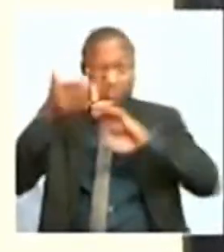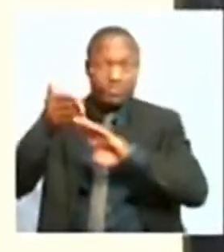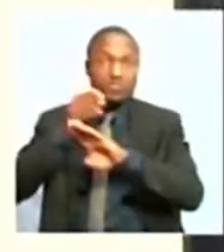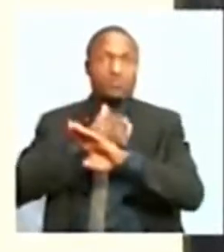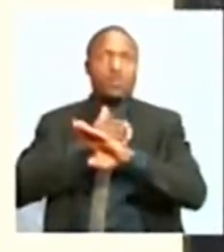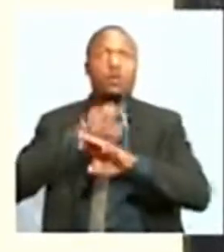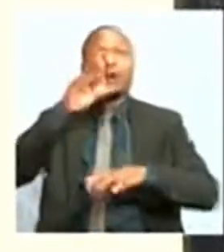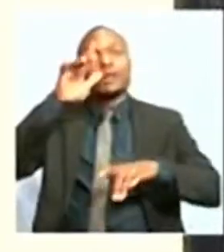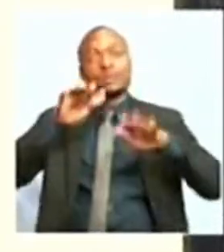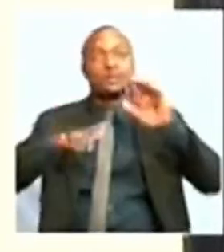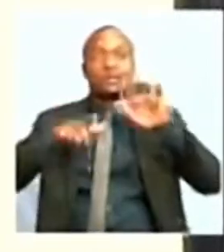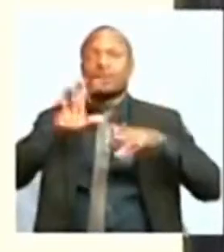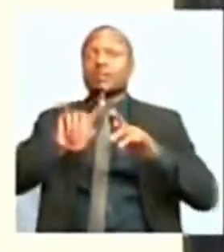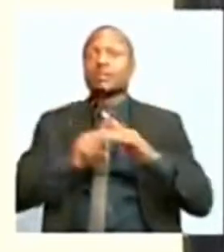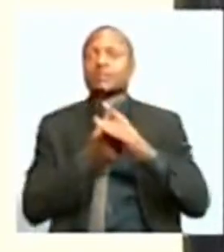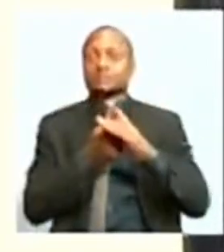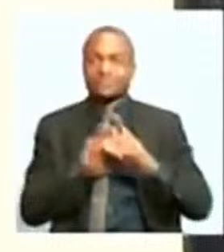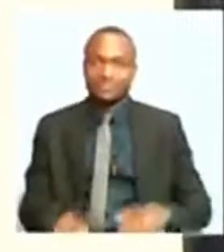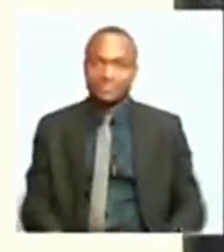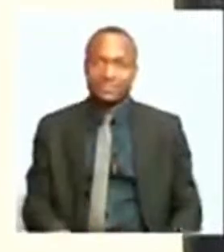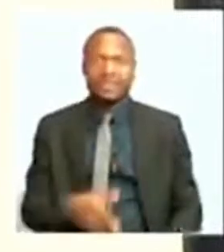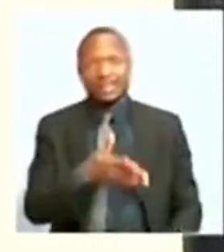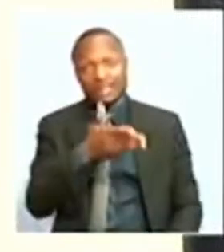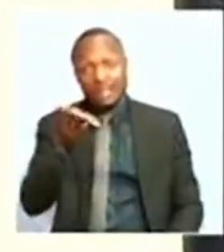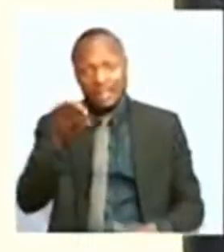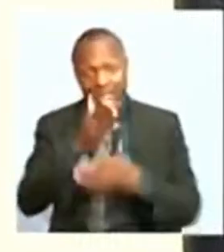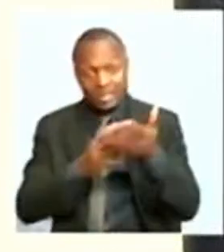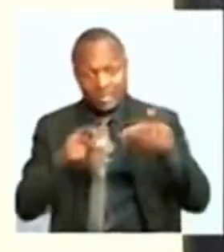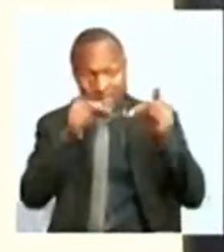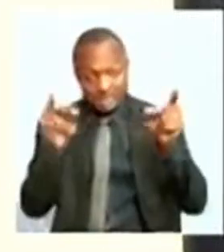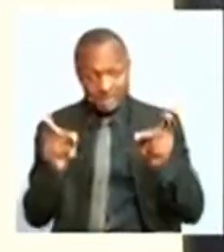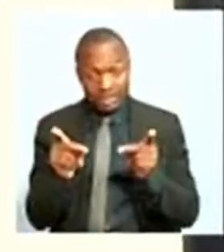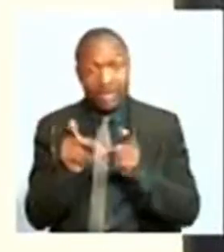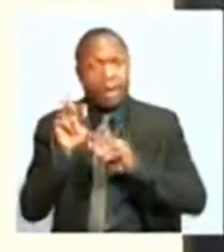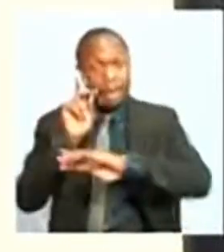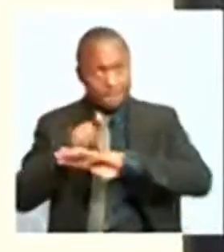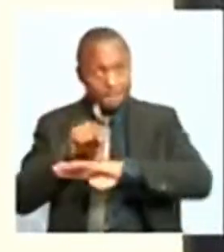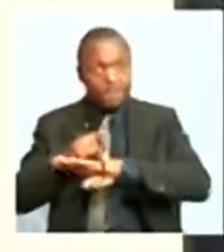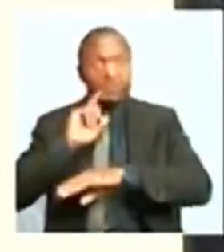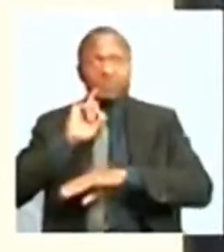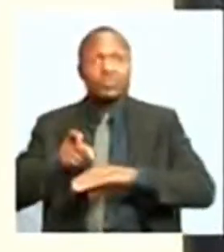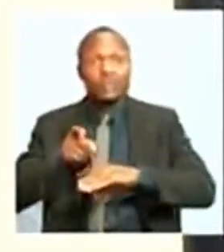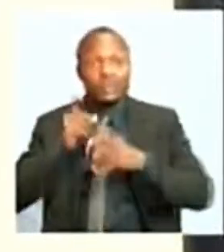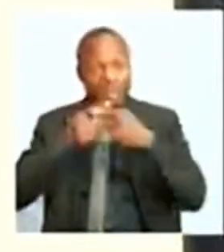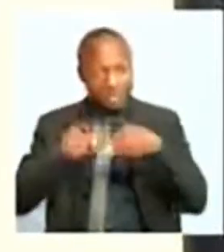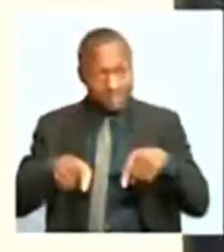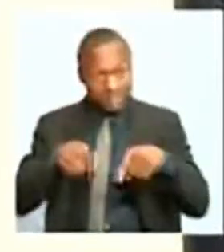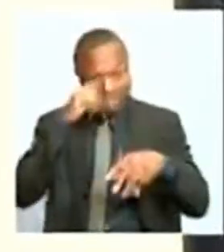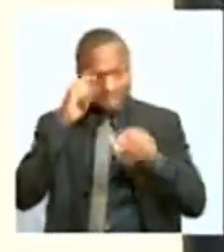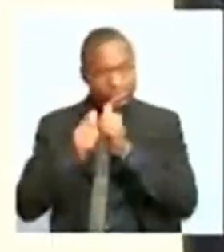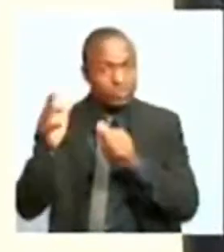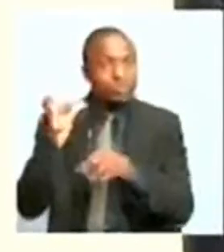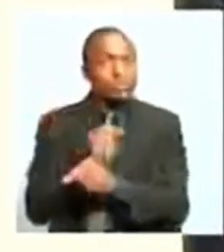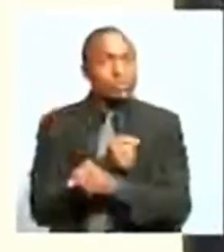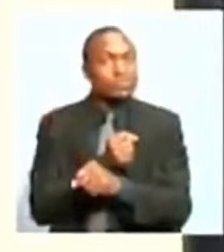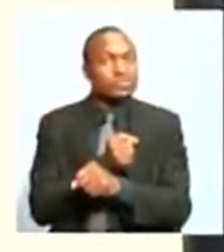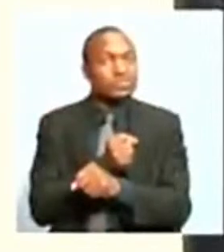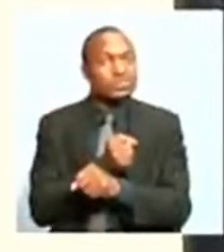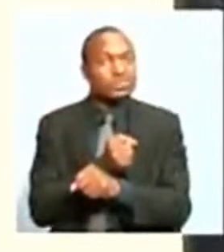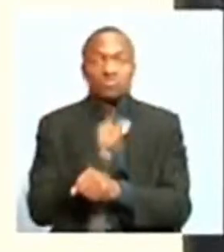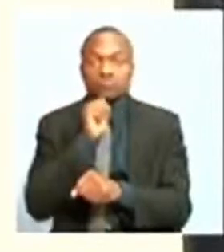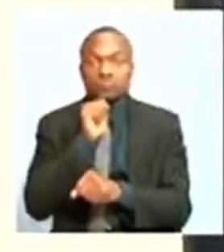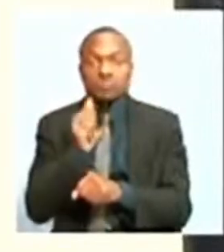season. In short, there are also some places where projects are supposed to be done because they get they are